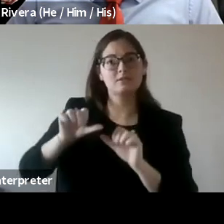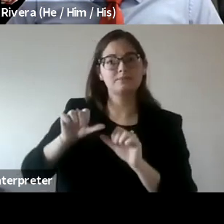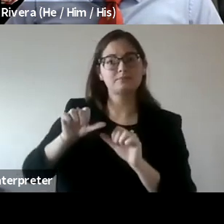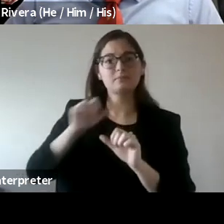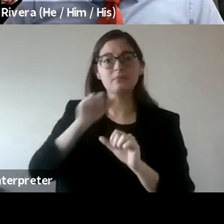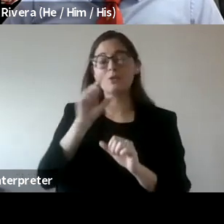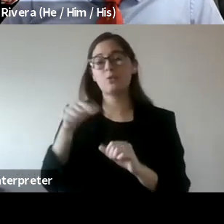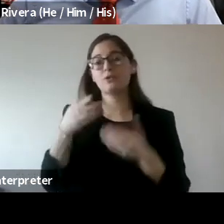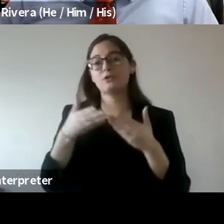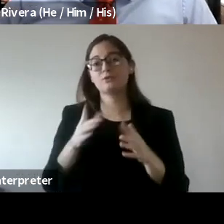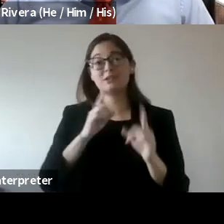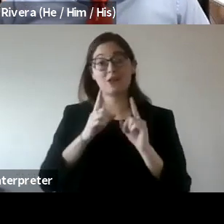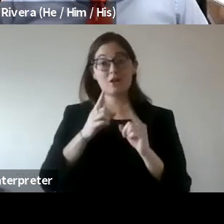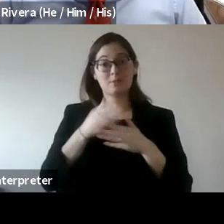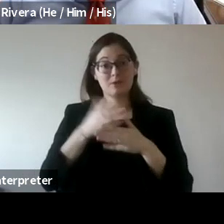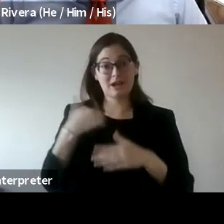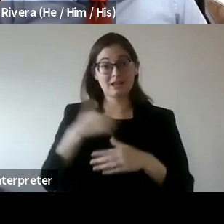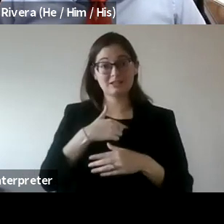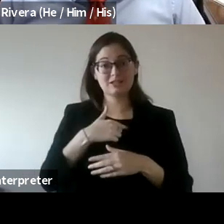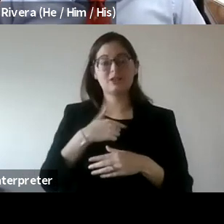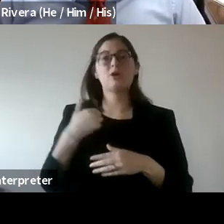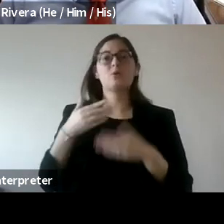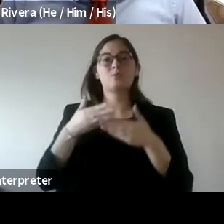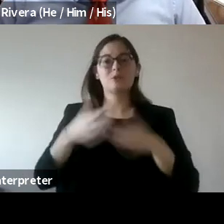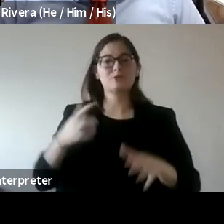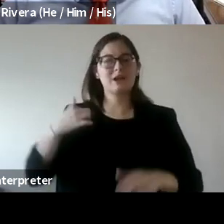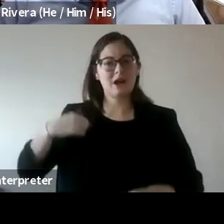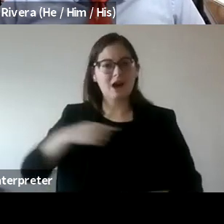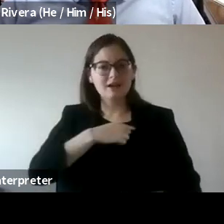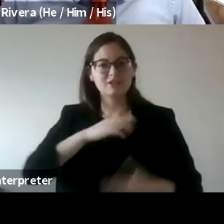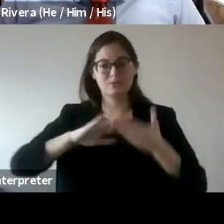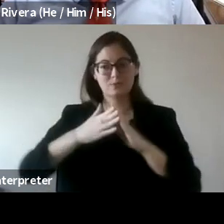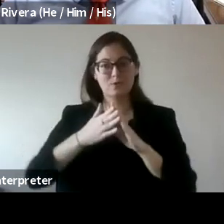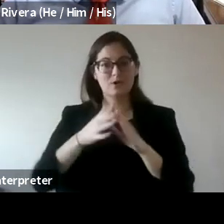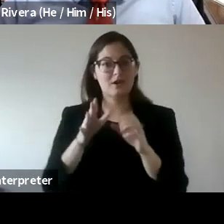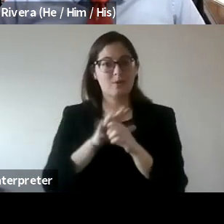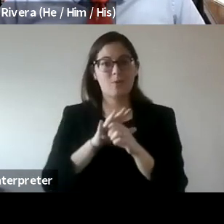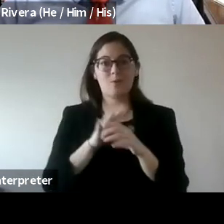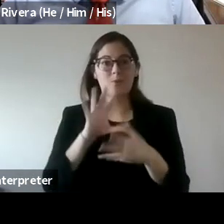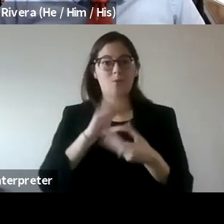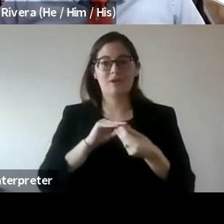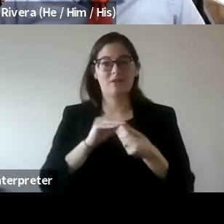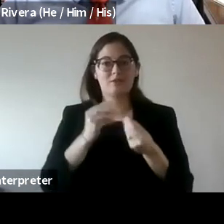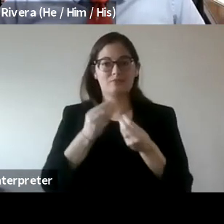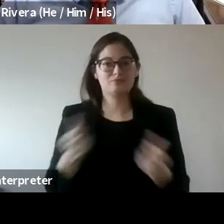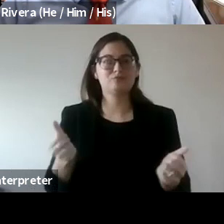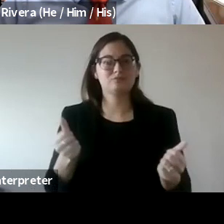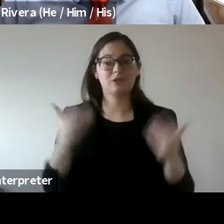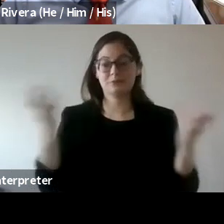lose dialogue between us, we lose us. We lose our community altogether. So here we are, and we have difficult work